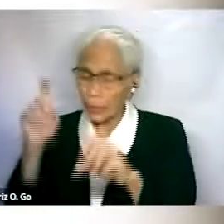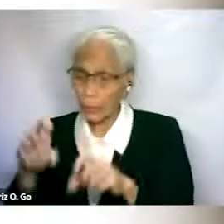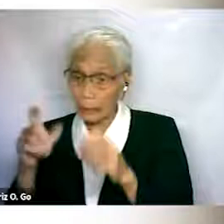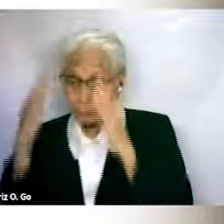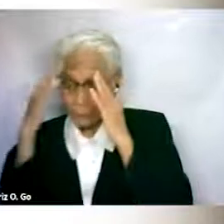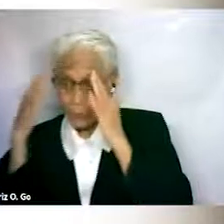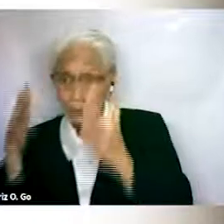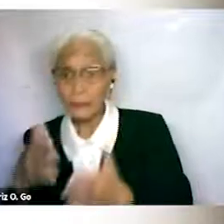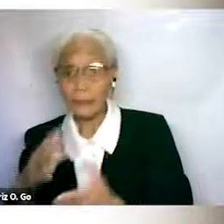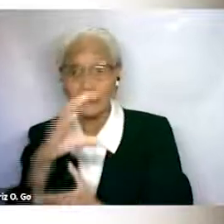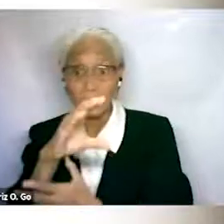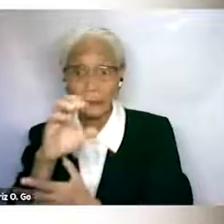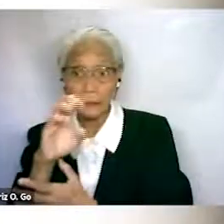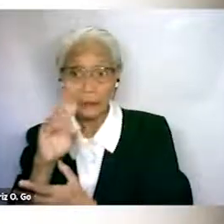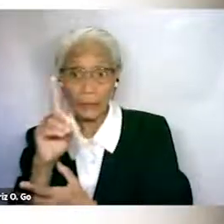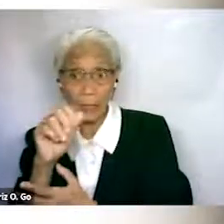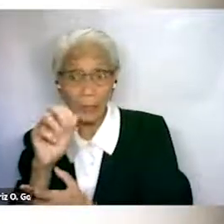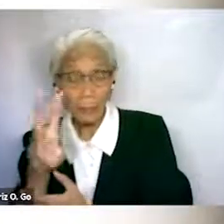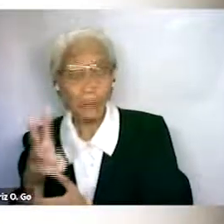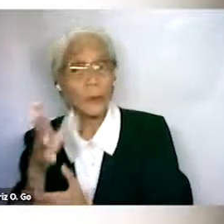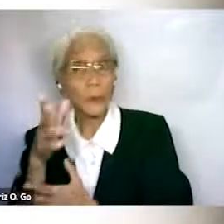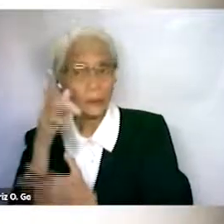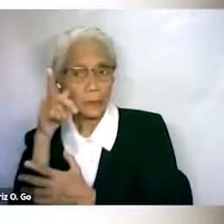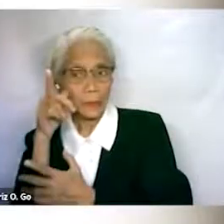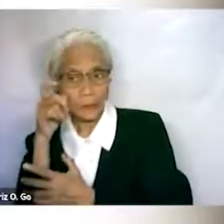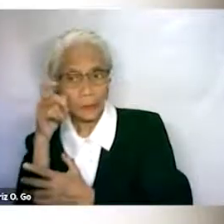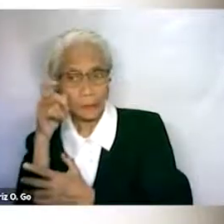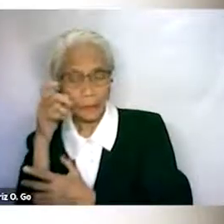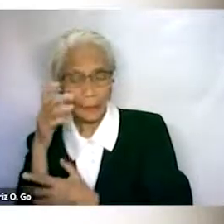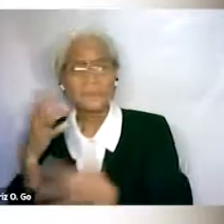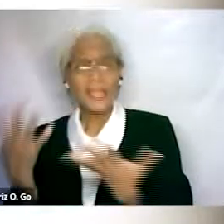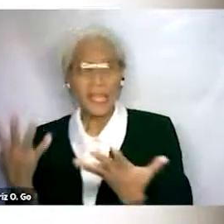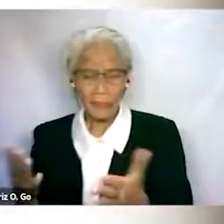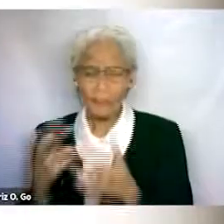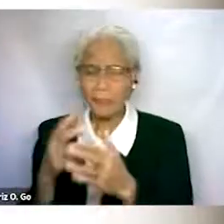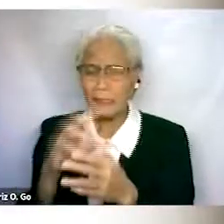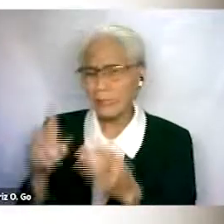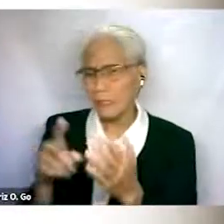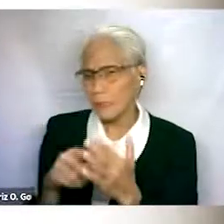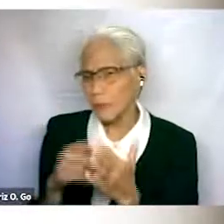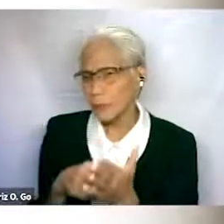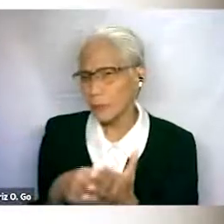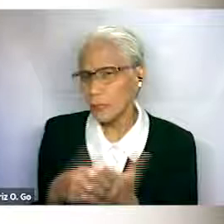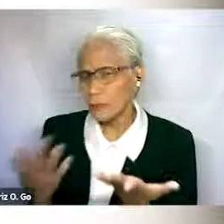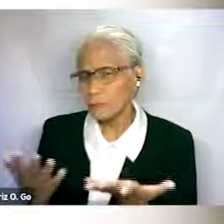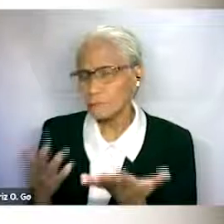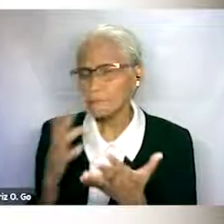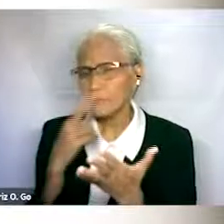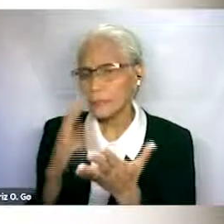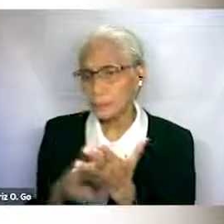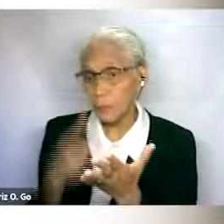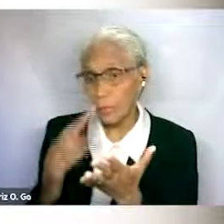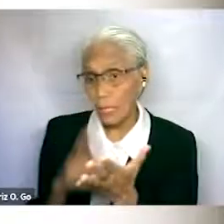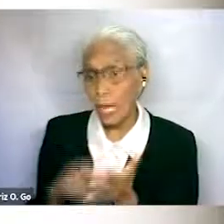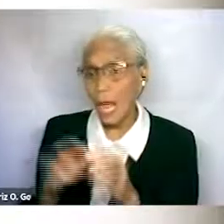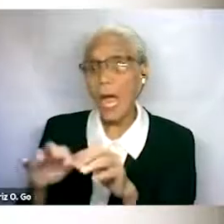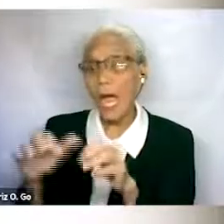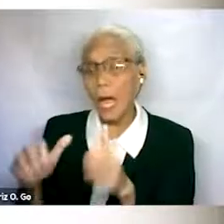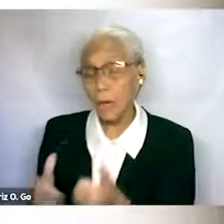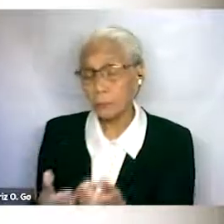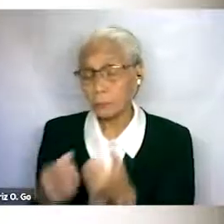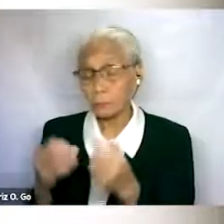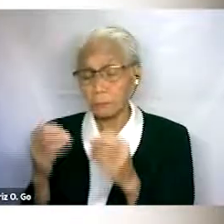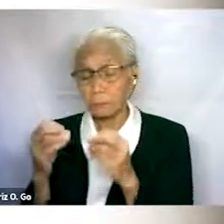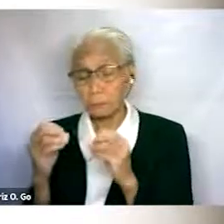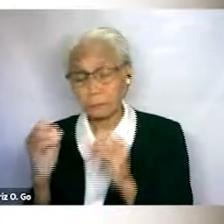it has policies in place, it has programs in place, but unable to or not able to provide equality of means,